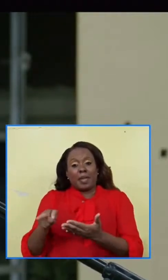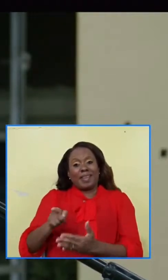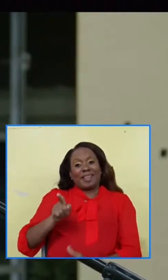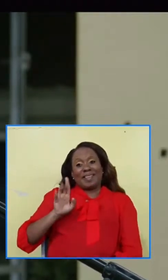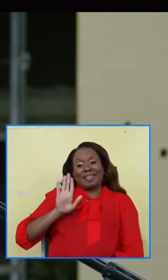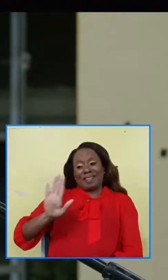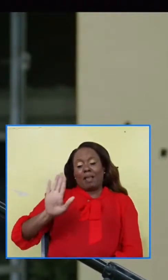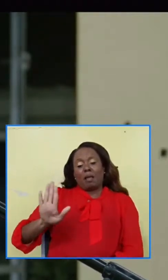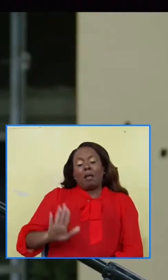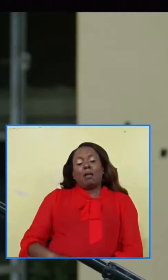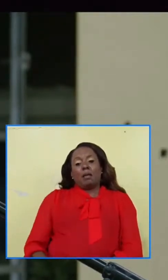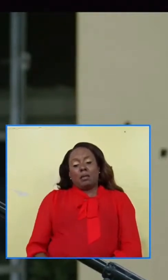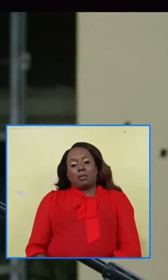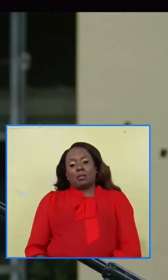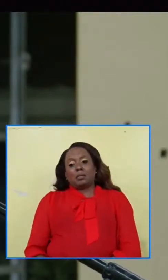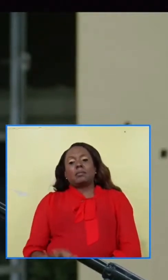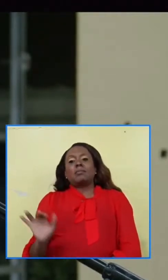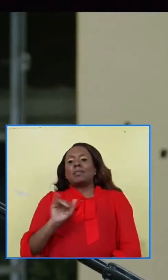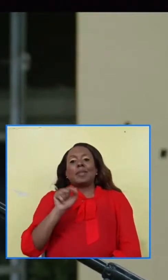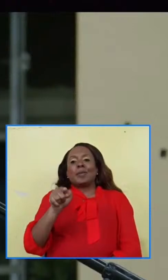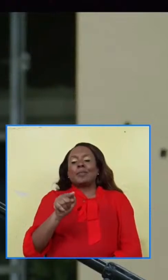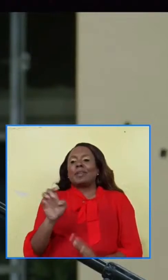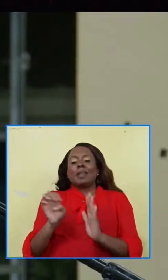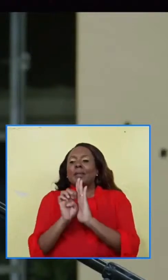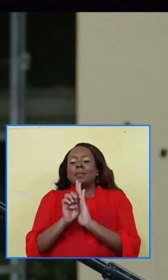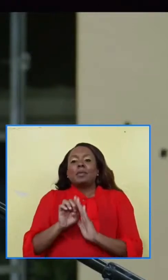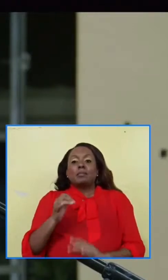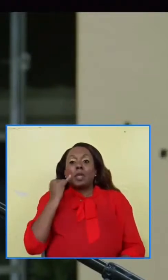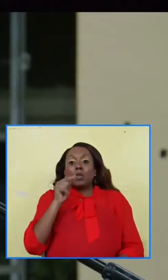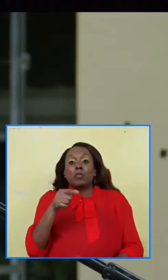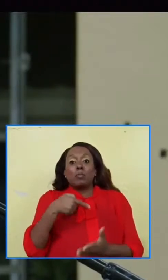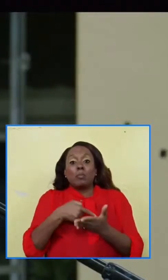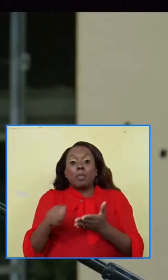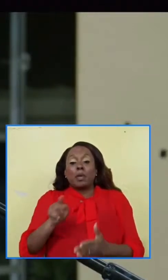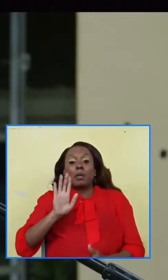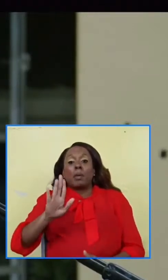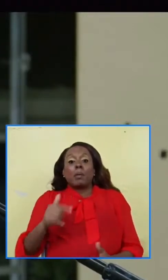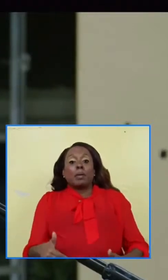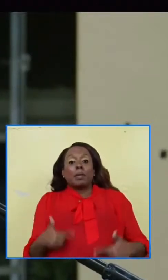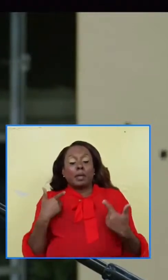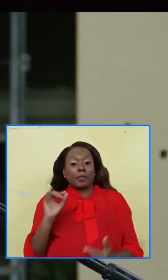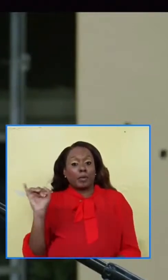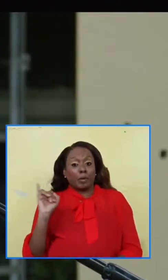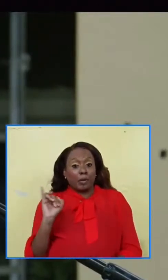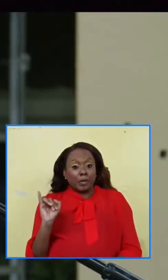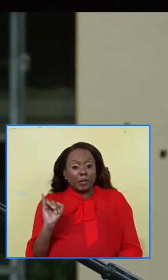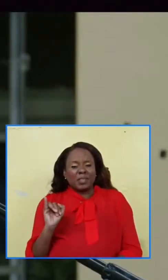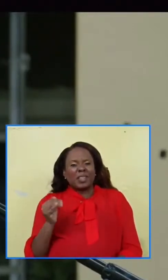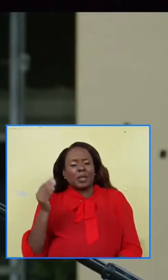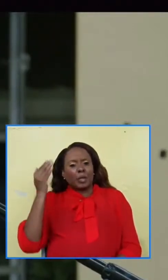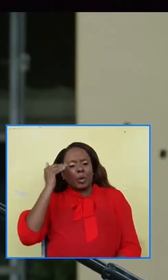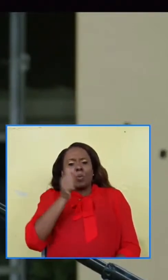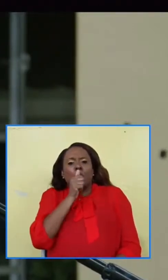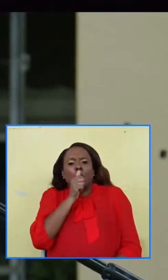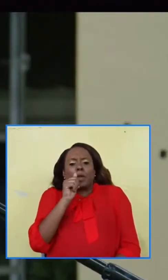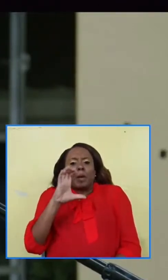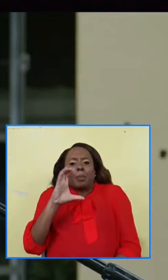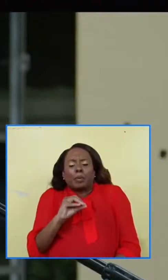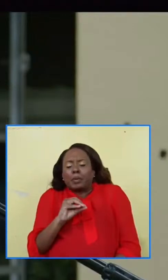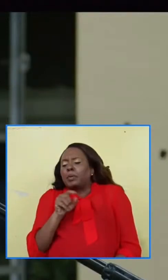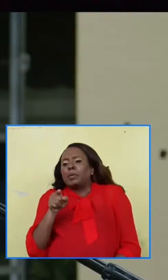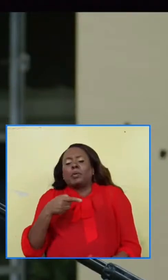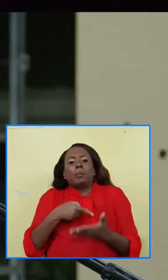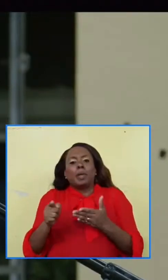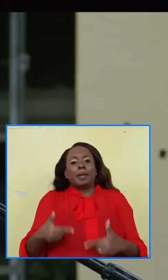just as you would for your life insurance from the private companies. You have to pay in yourself. That's your private